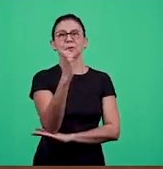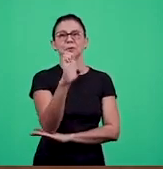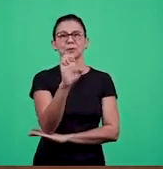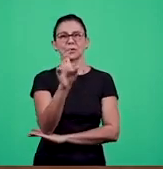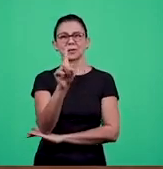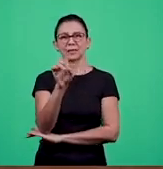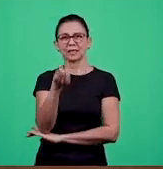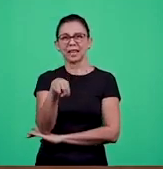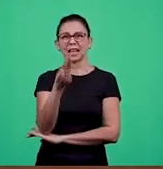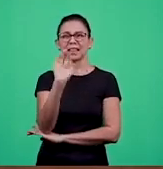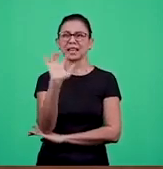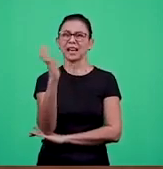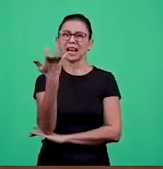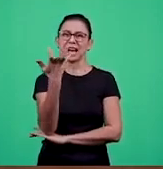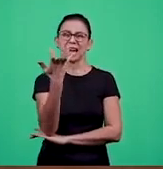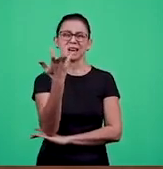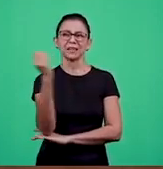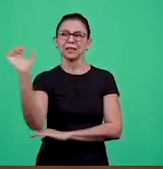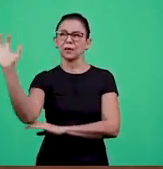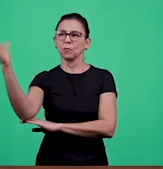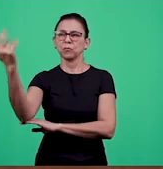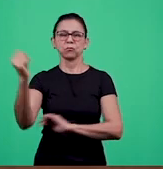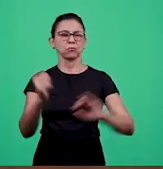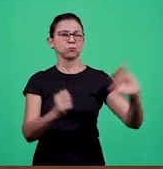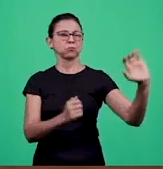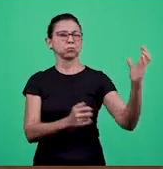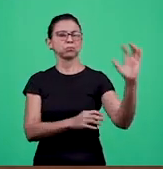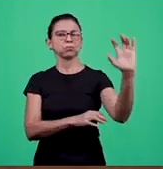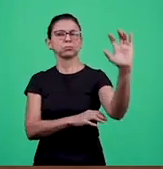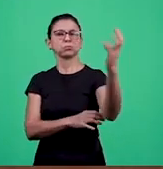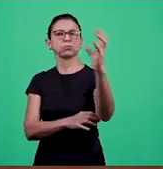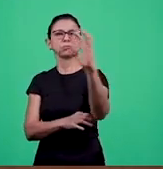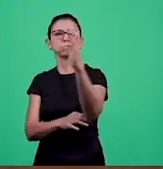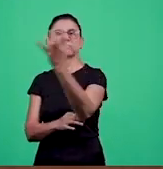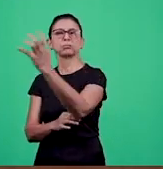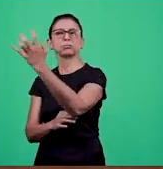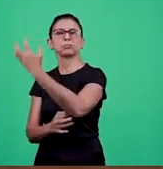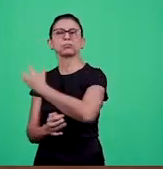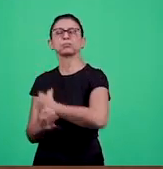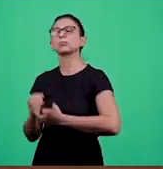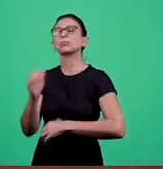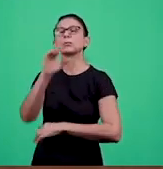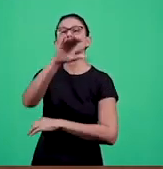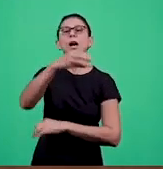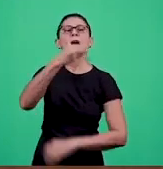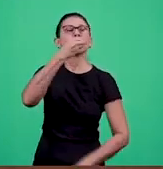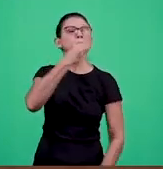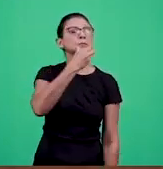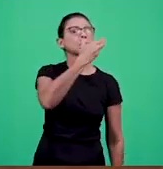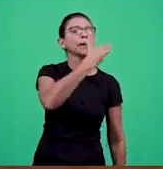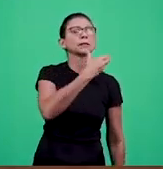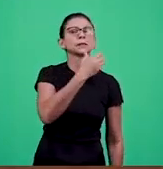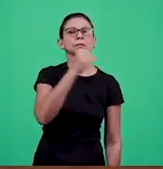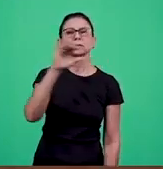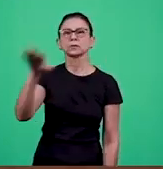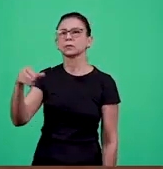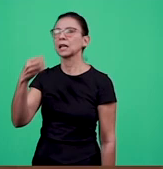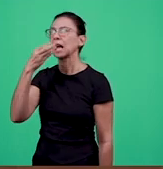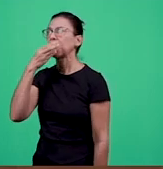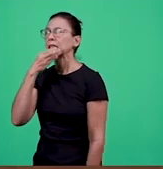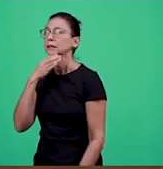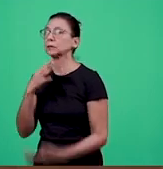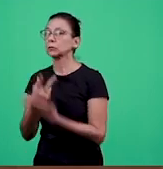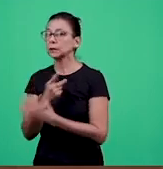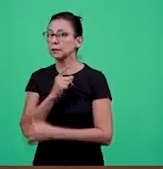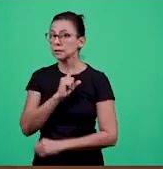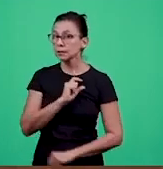so pretty there. It had so many plants, so many trees. They ate of the tree. And you know what happened?